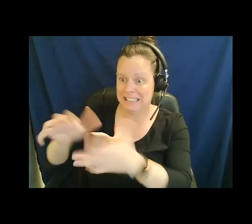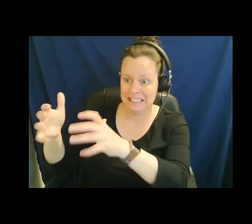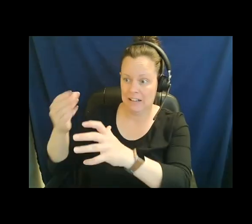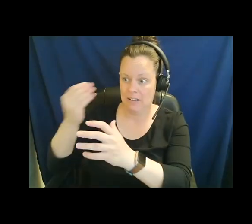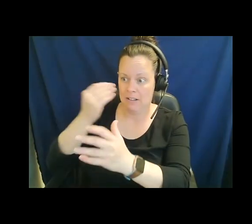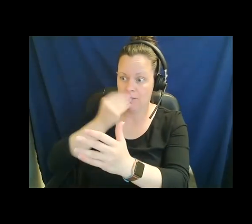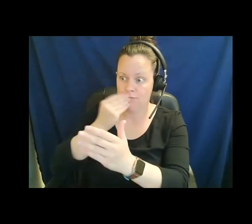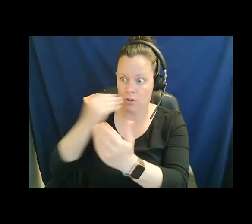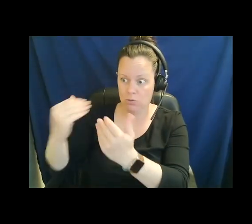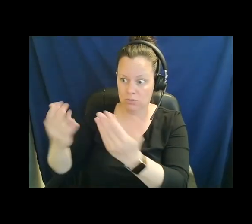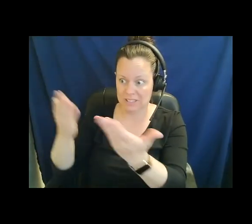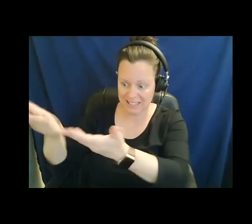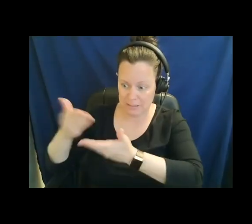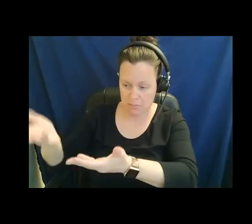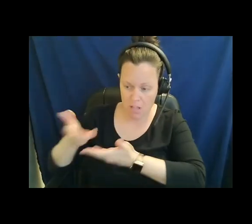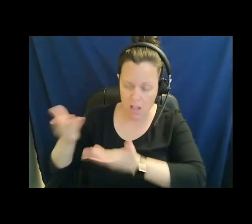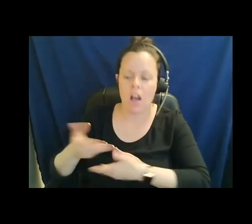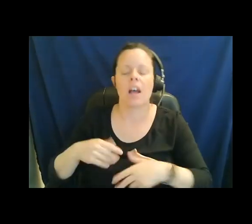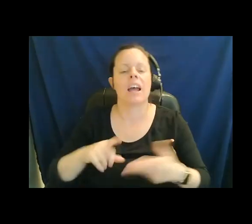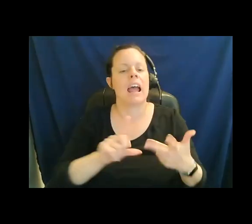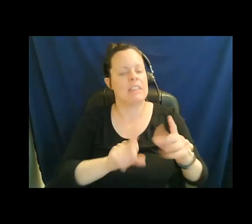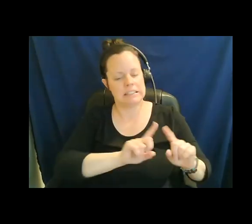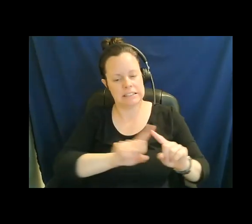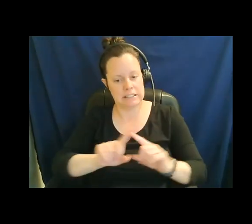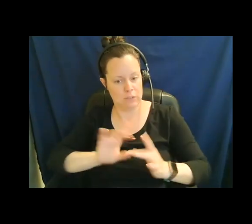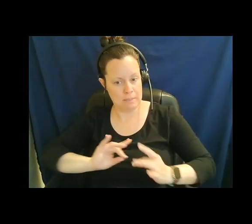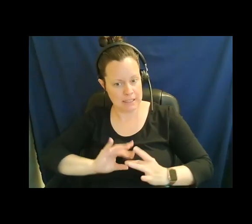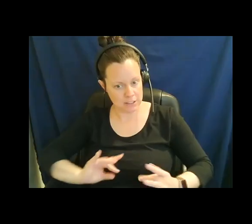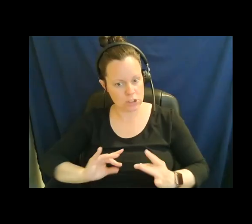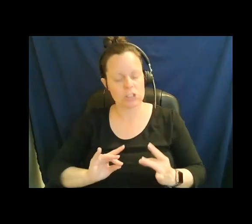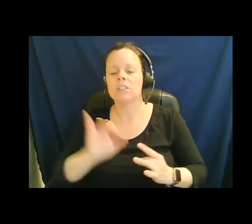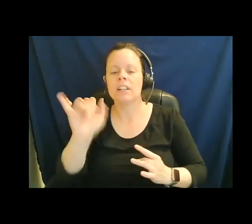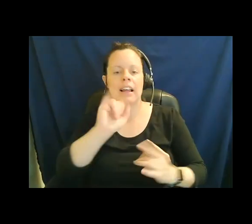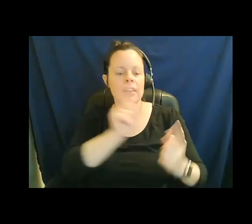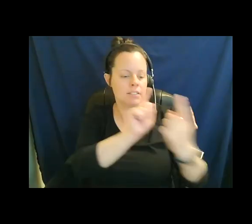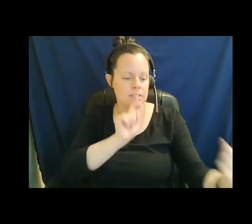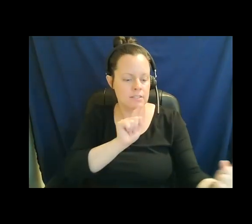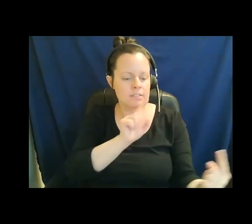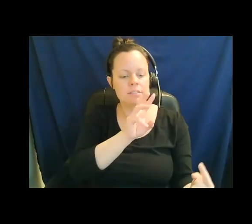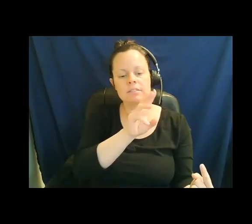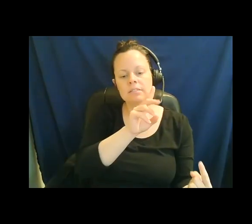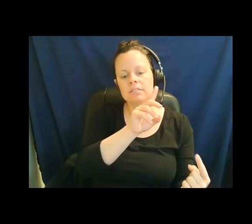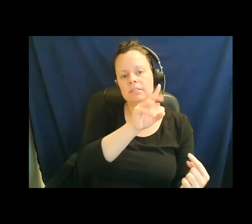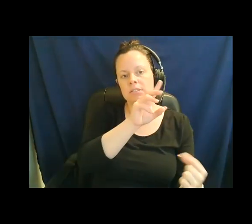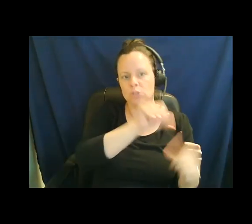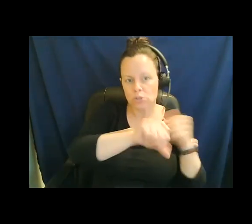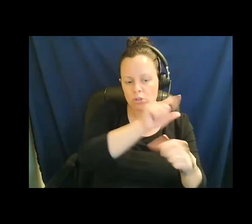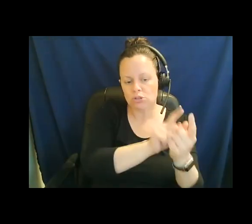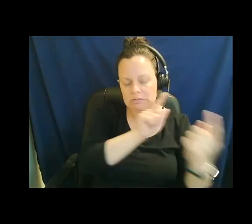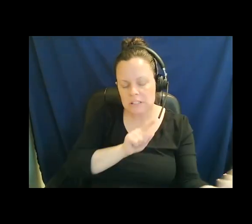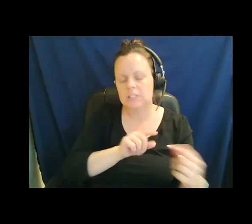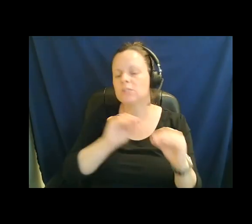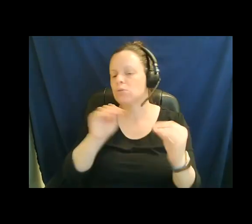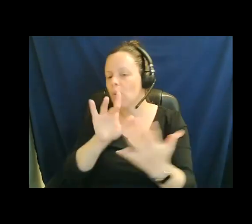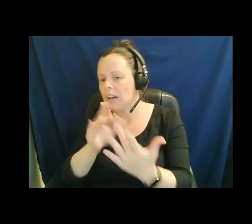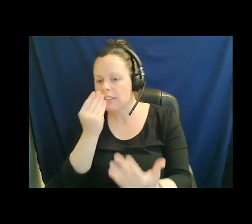inhibited operational methods like social distancing, no contact food distribution, and the sort. Today, I'm